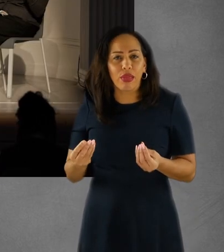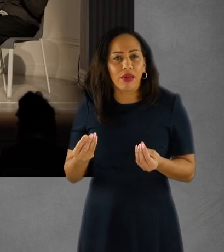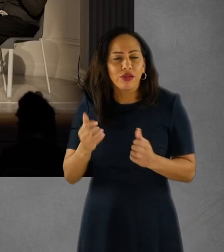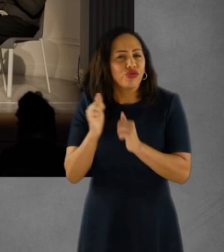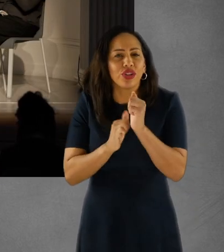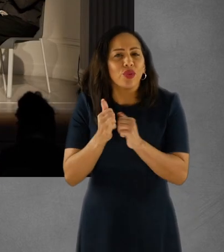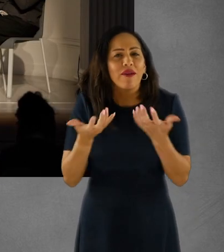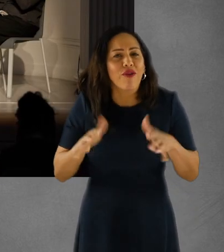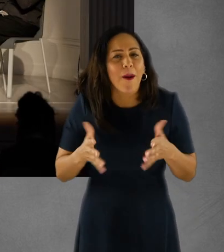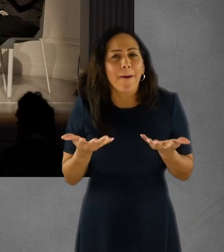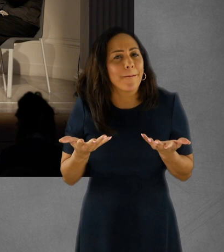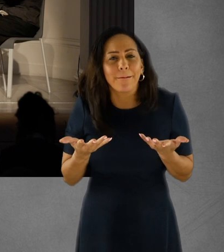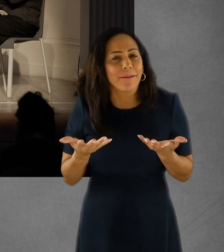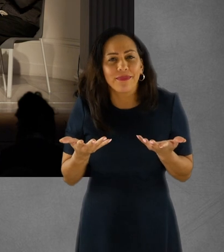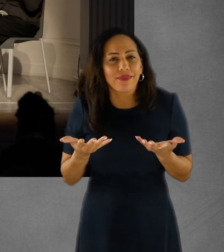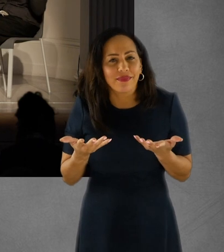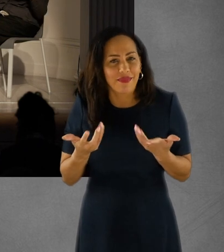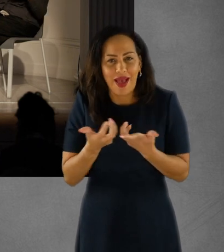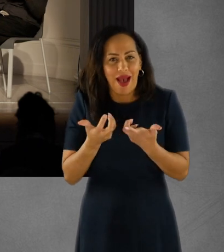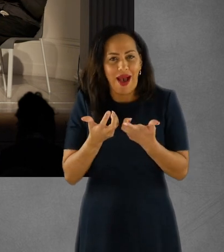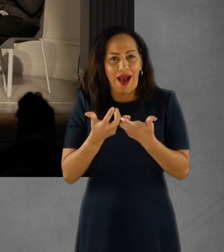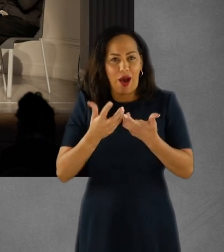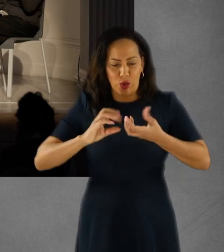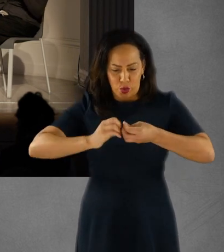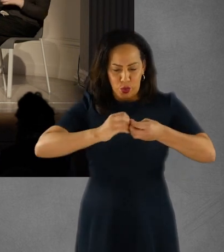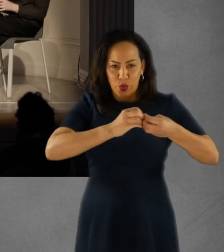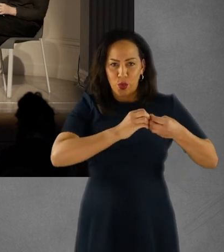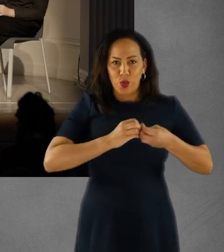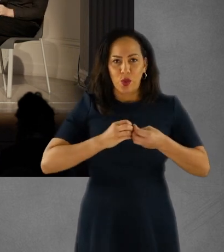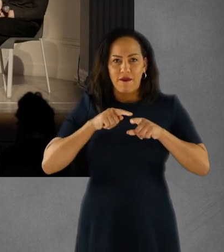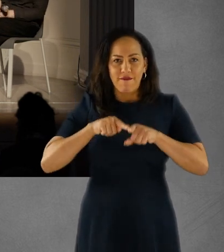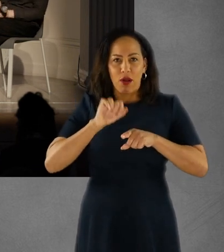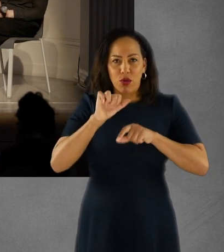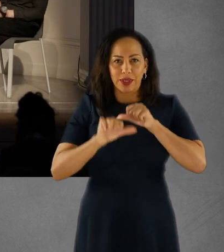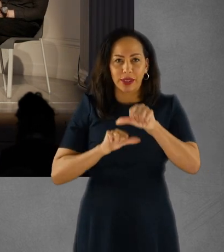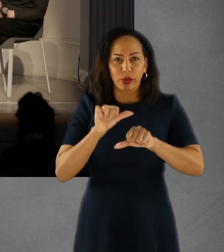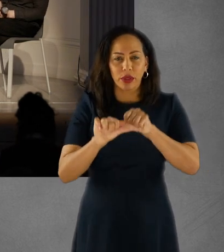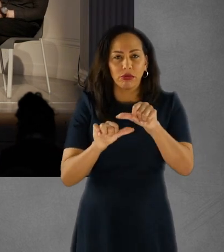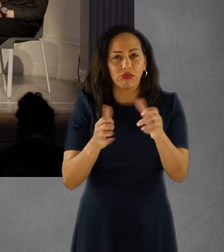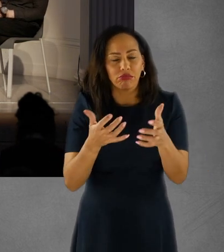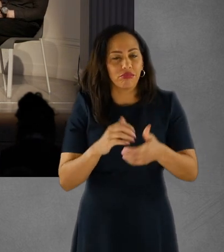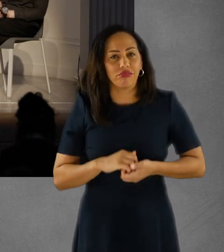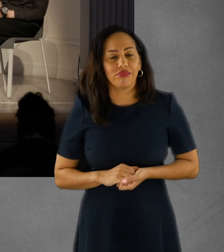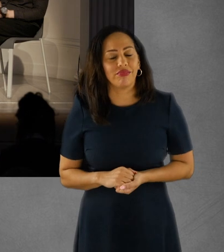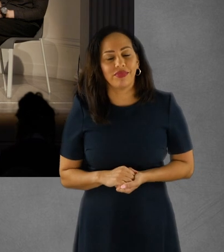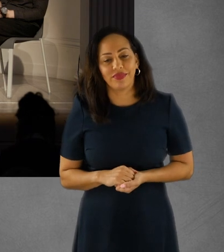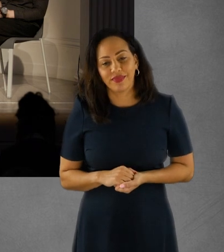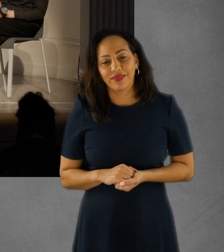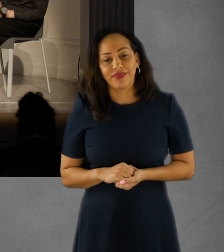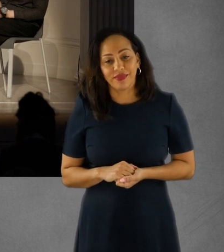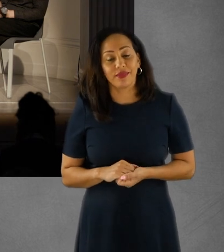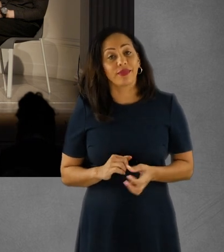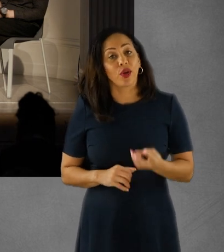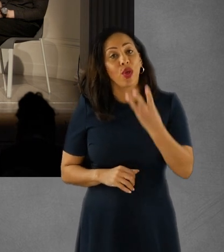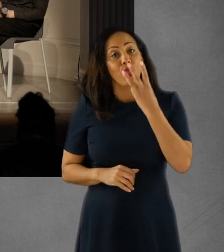that structure came from and how you decided to put those things together in the sequence that you did? So I guess the